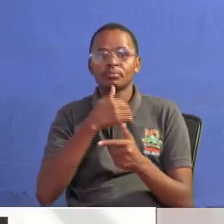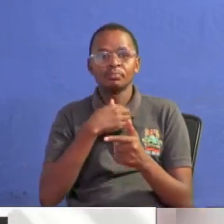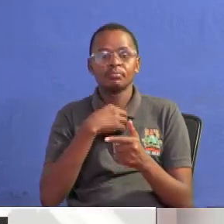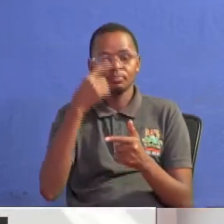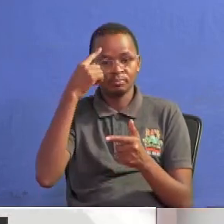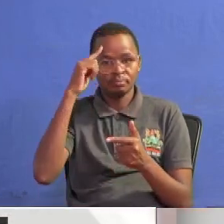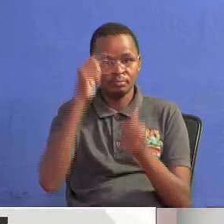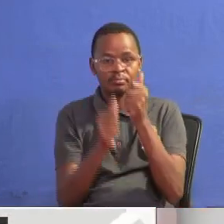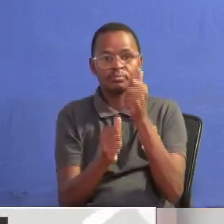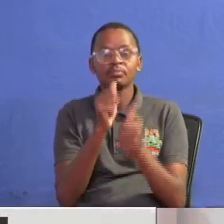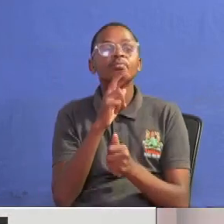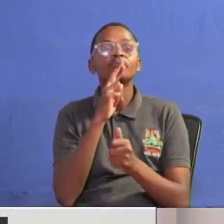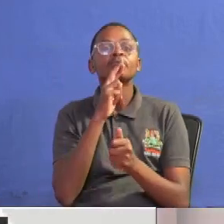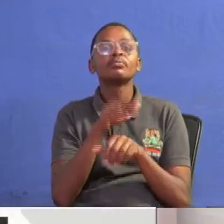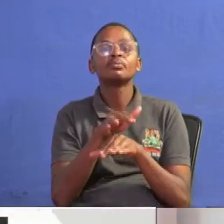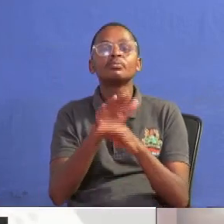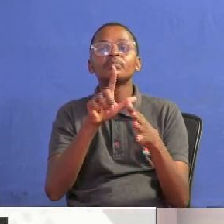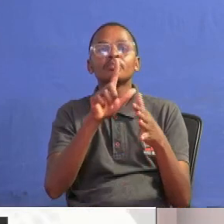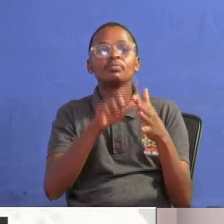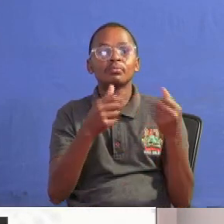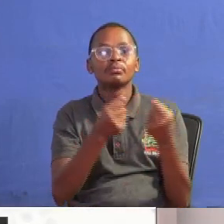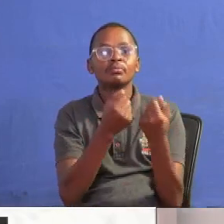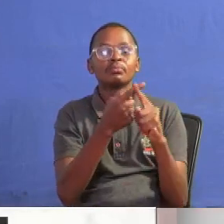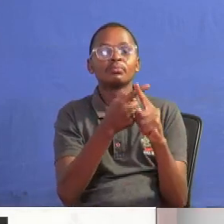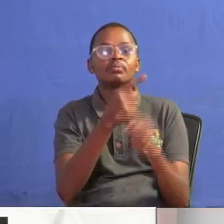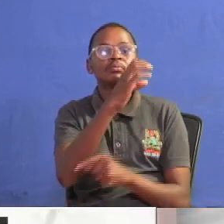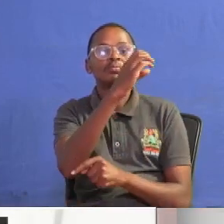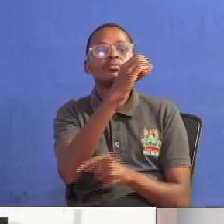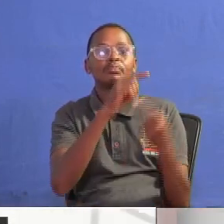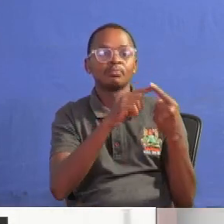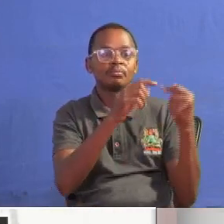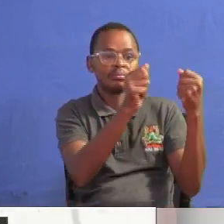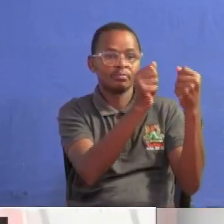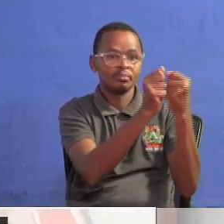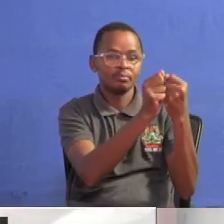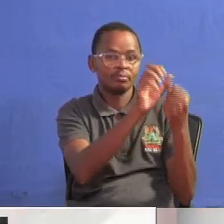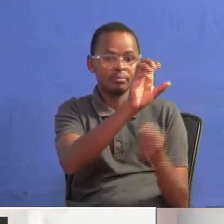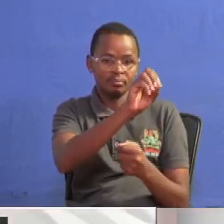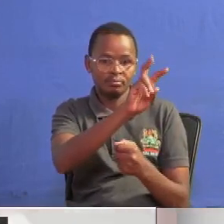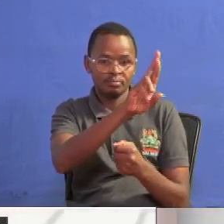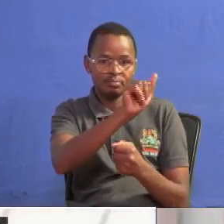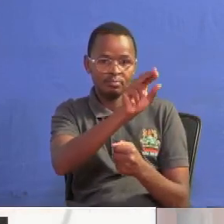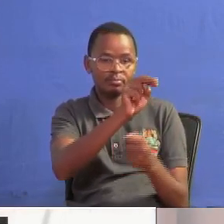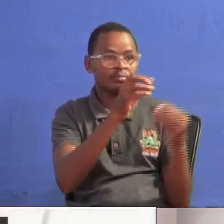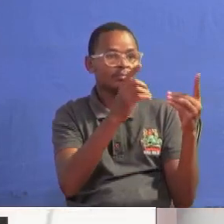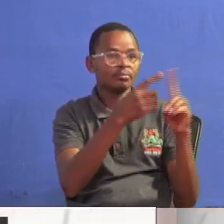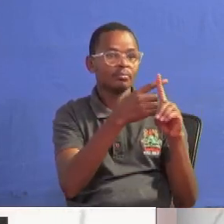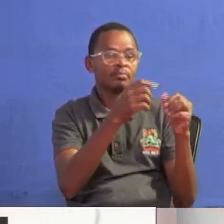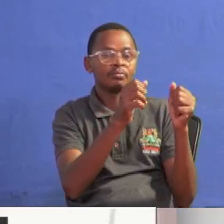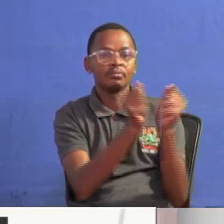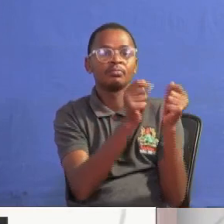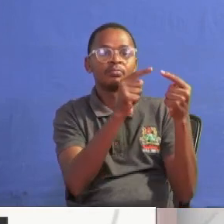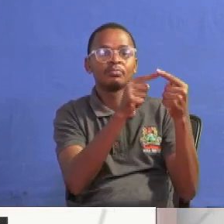three phases, which are follicular phase, which occurs from day 0 to day 10, the ovulatory phase, which occurs from day 10 to day